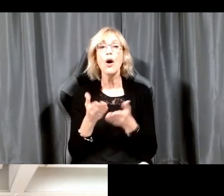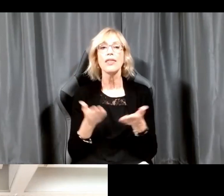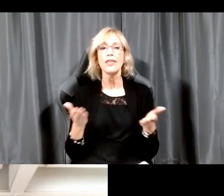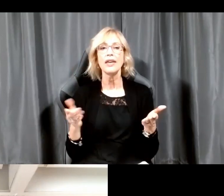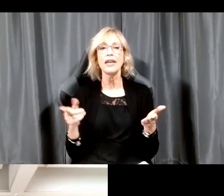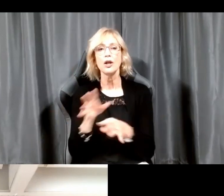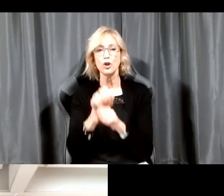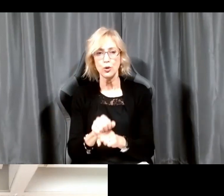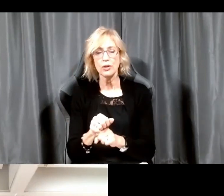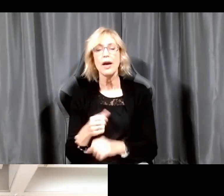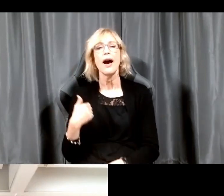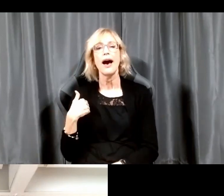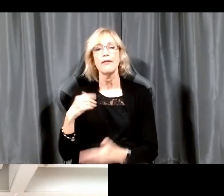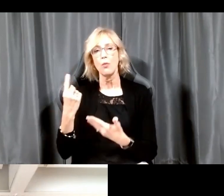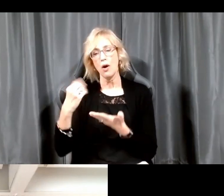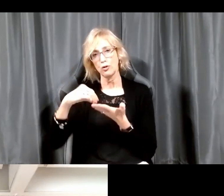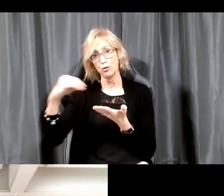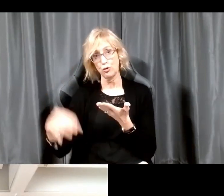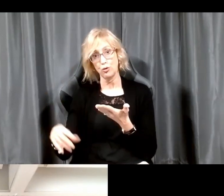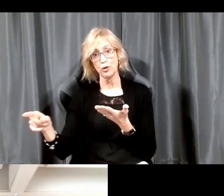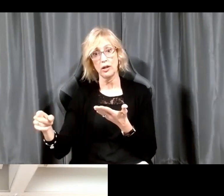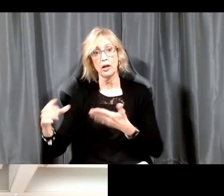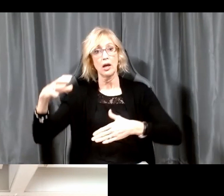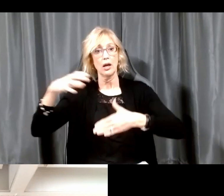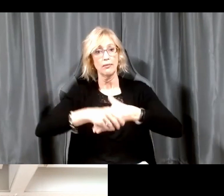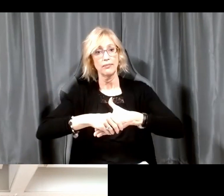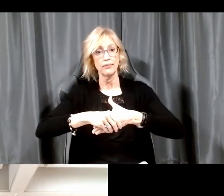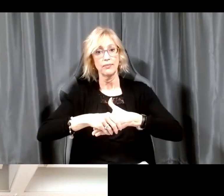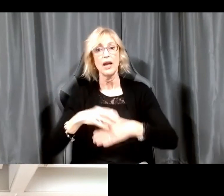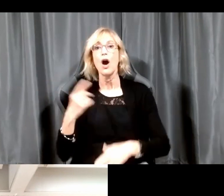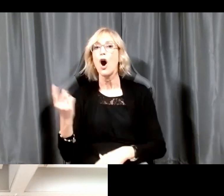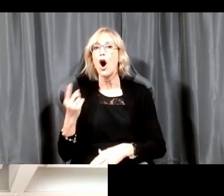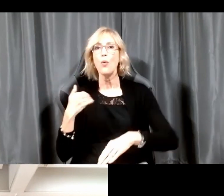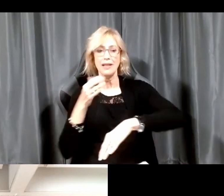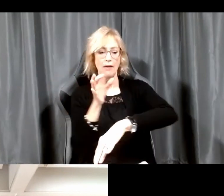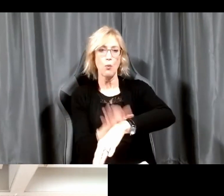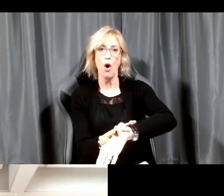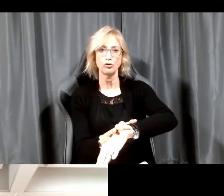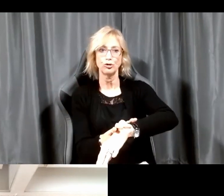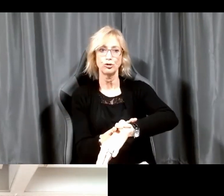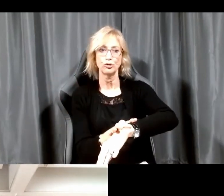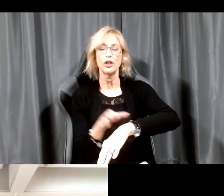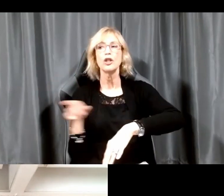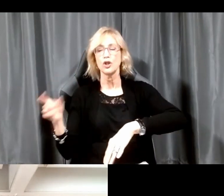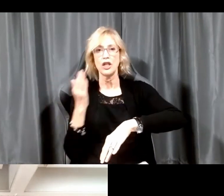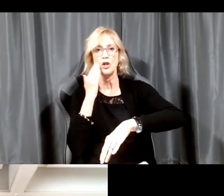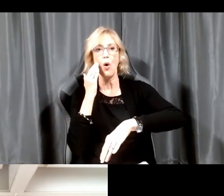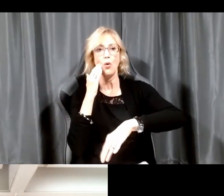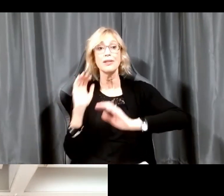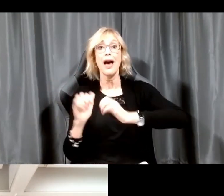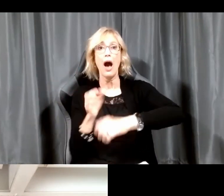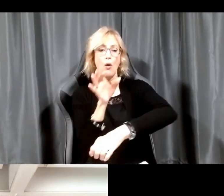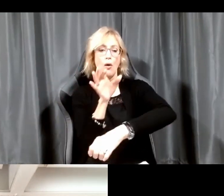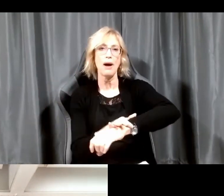they're used to. So I have a student that will grab my hand, and I'm always wearing a watch, and she knows me by that